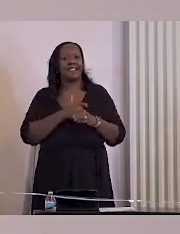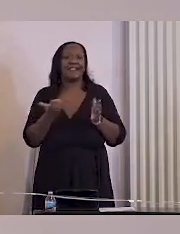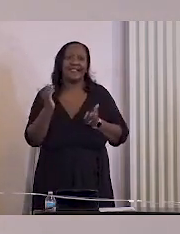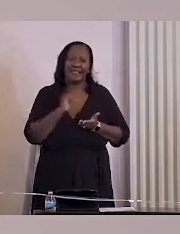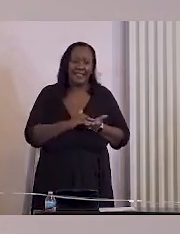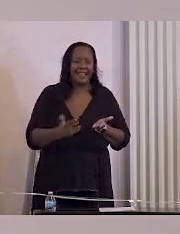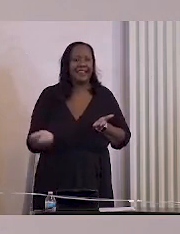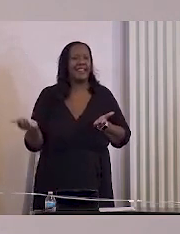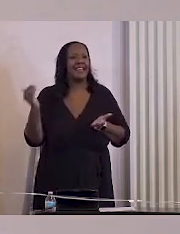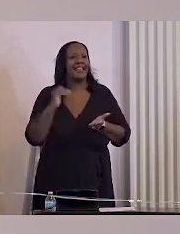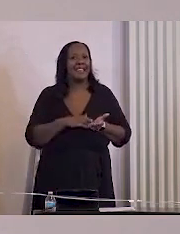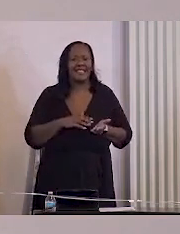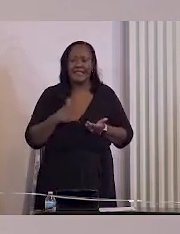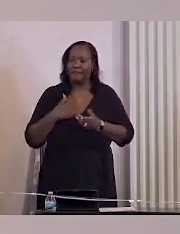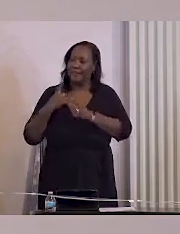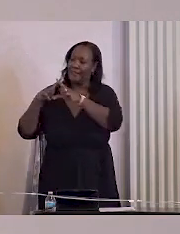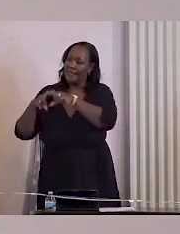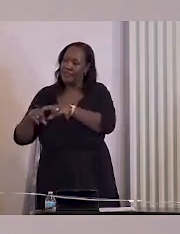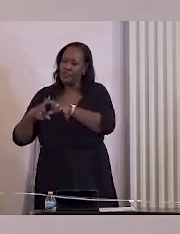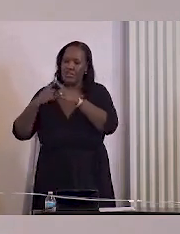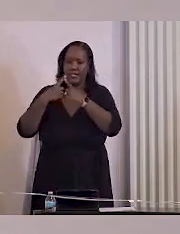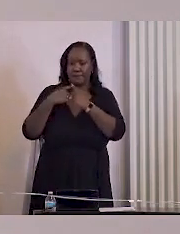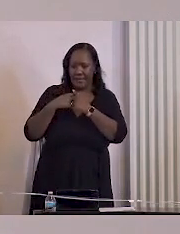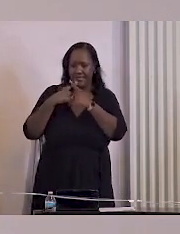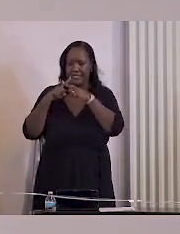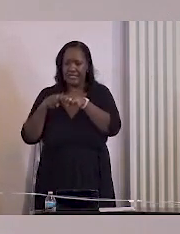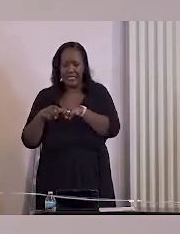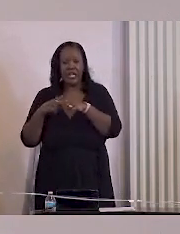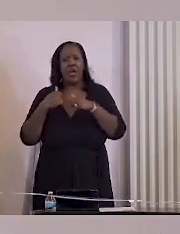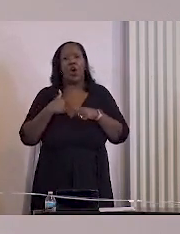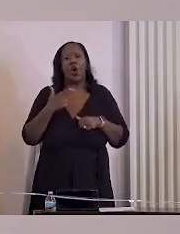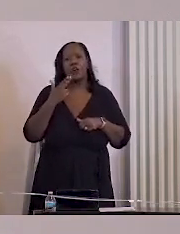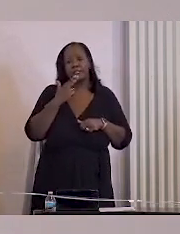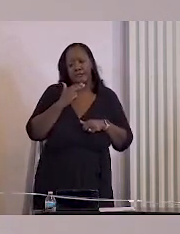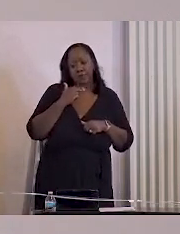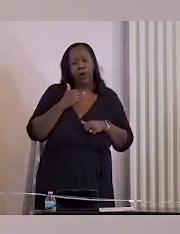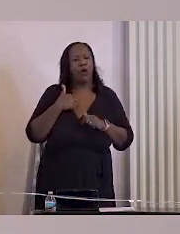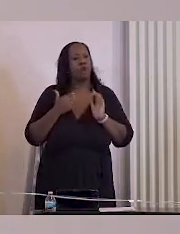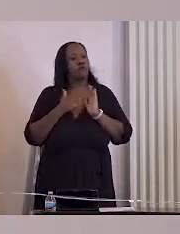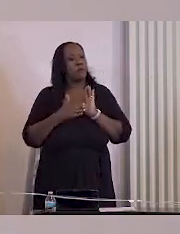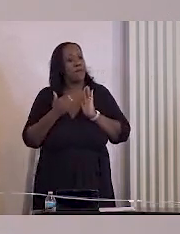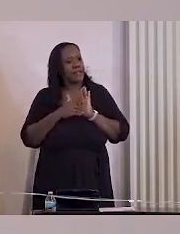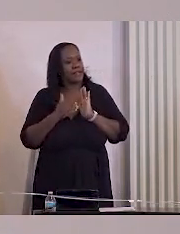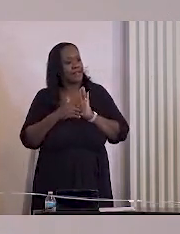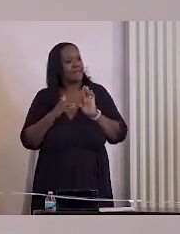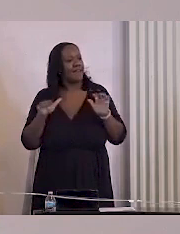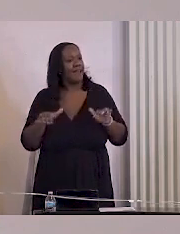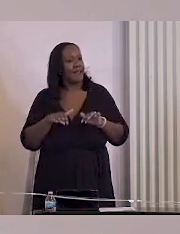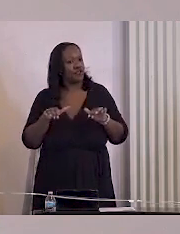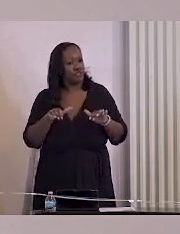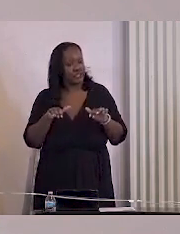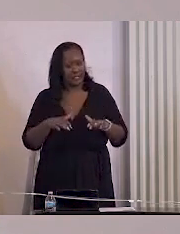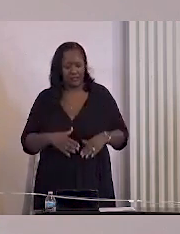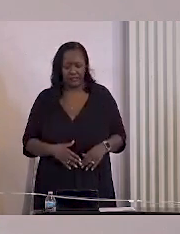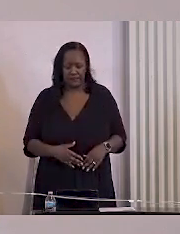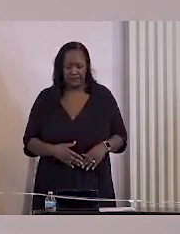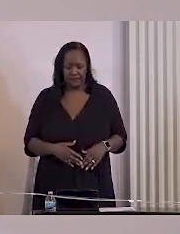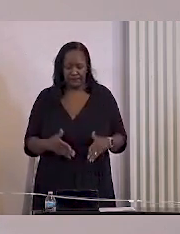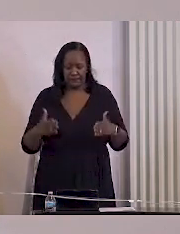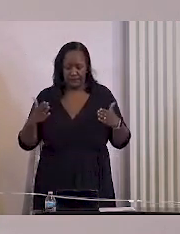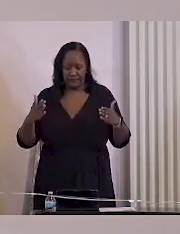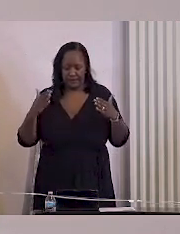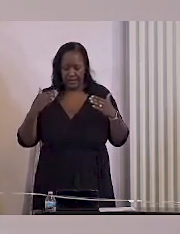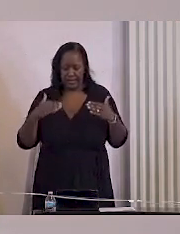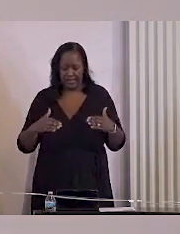again. Being interdependent is a series of small, repetitive actions. Which brings us